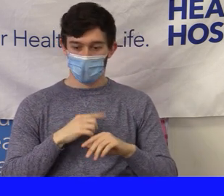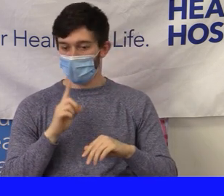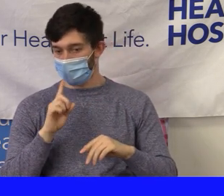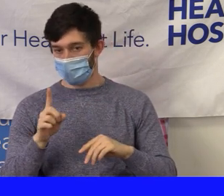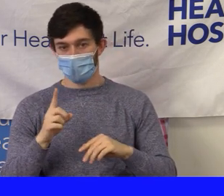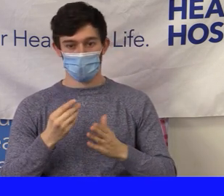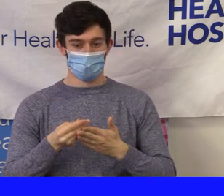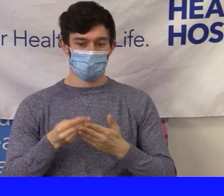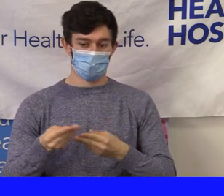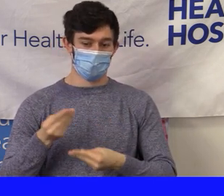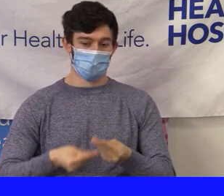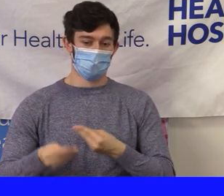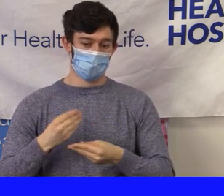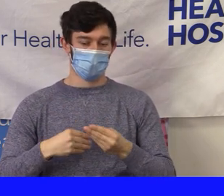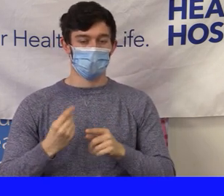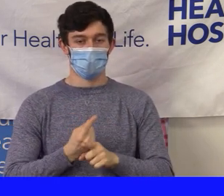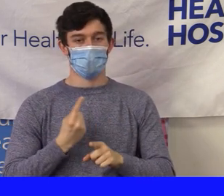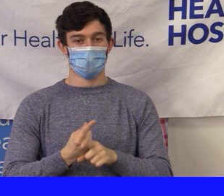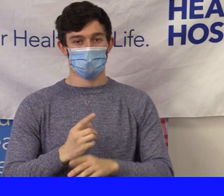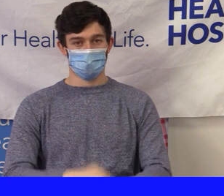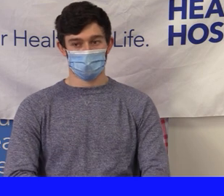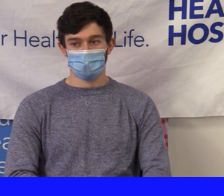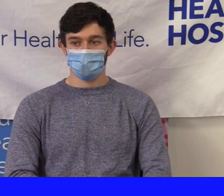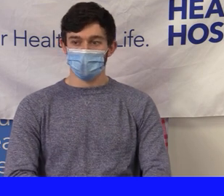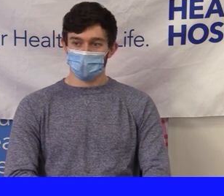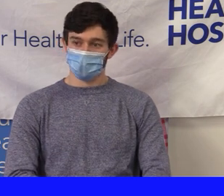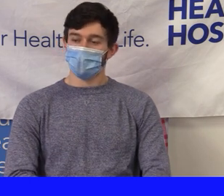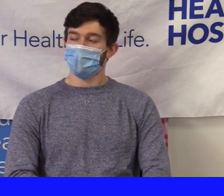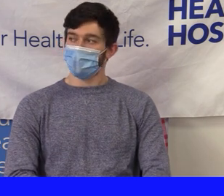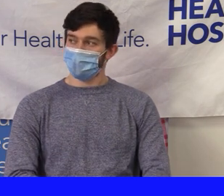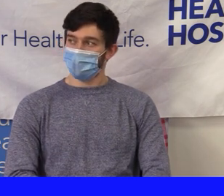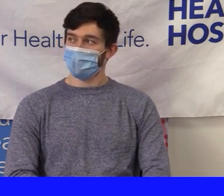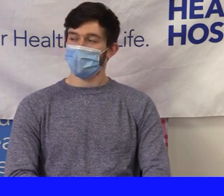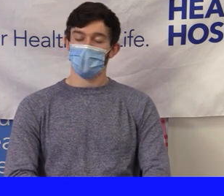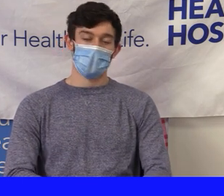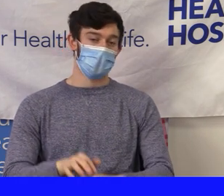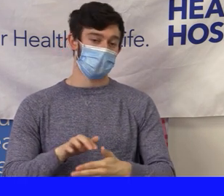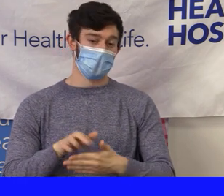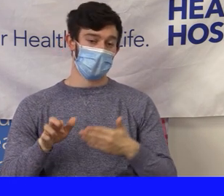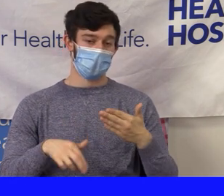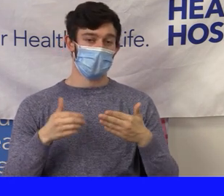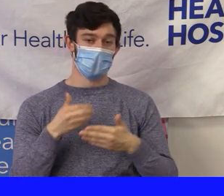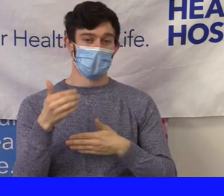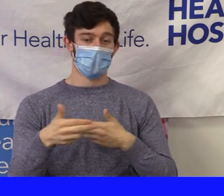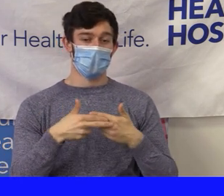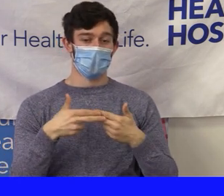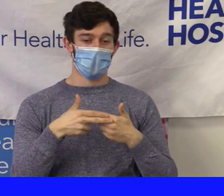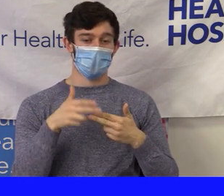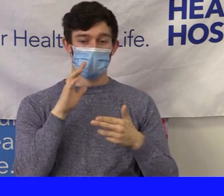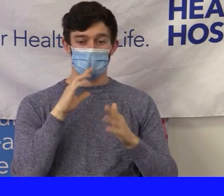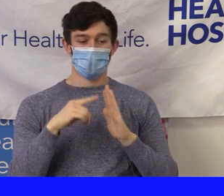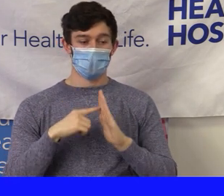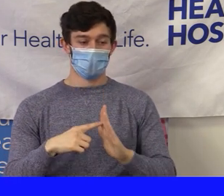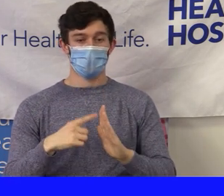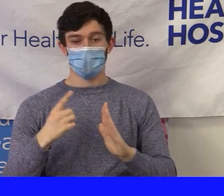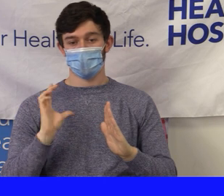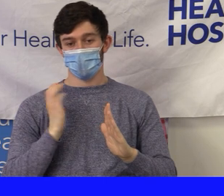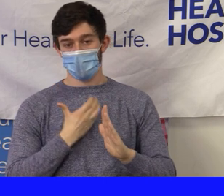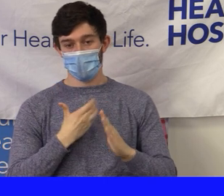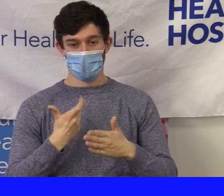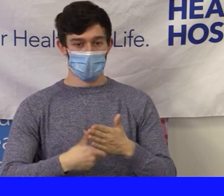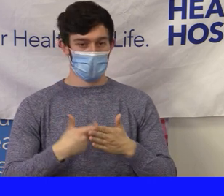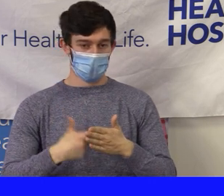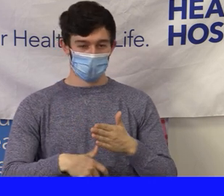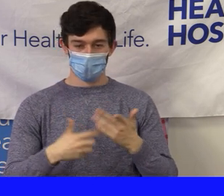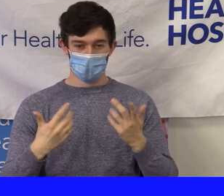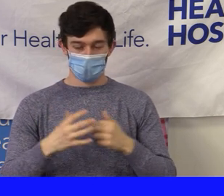we're reimbursing them appropriately. As a result of these requirements, the next slide shows you what our costs